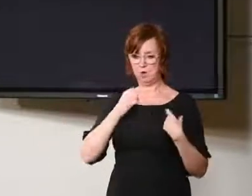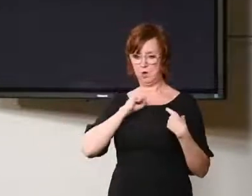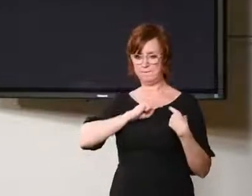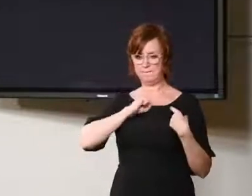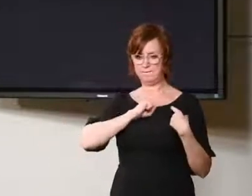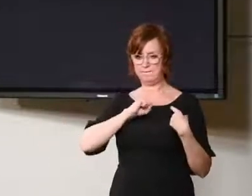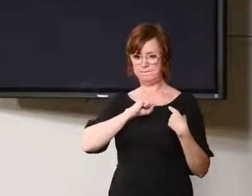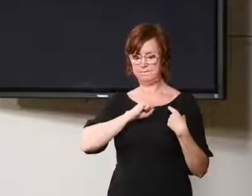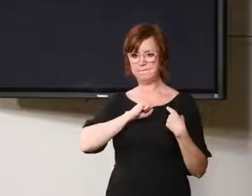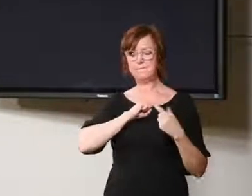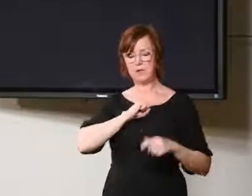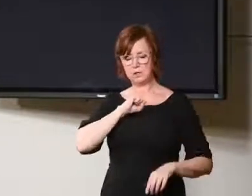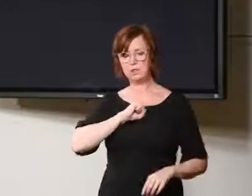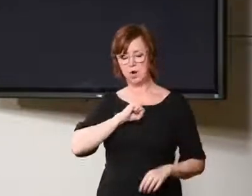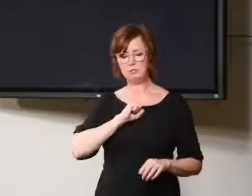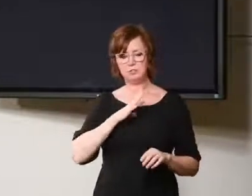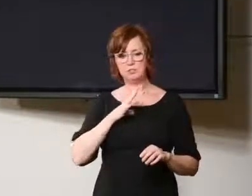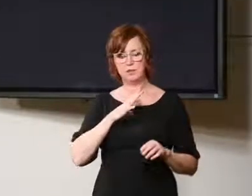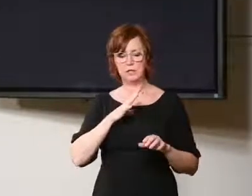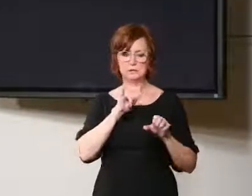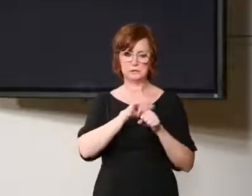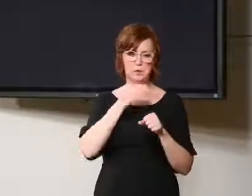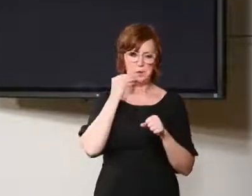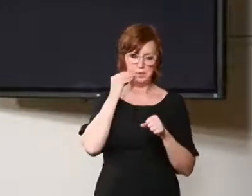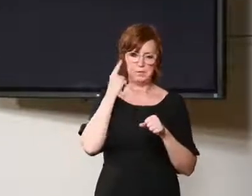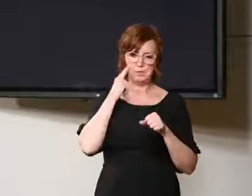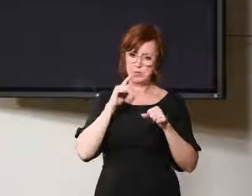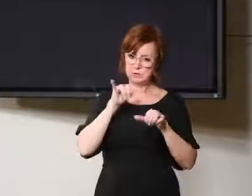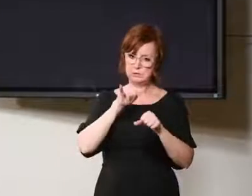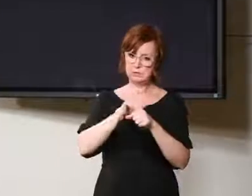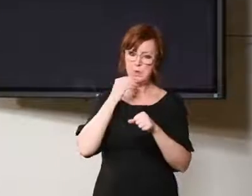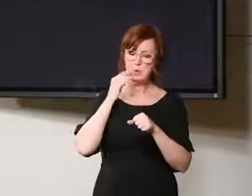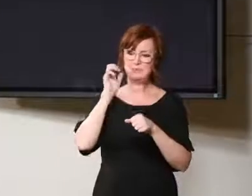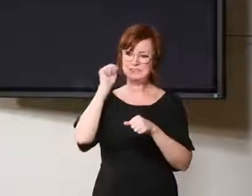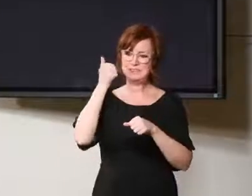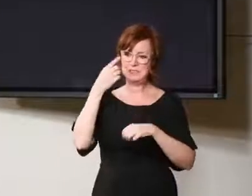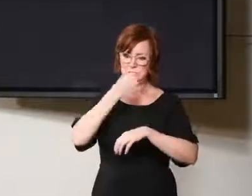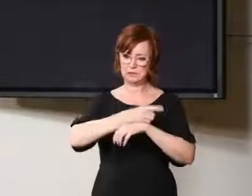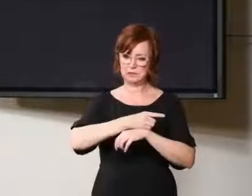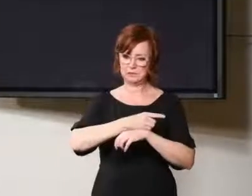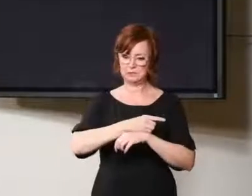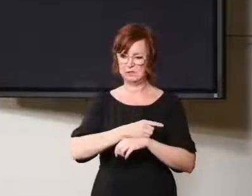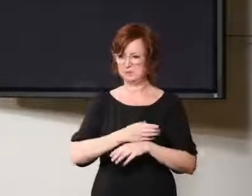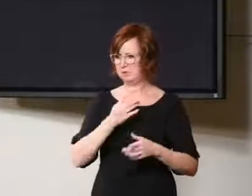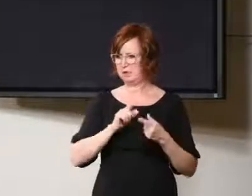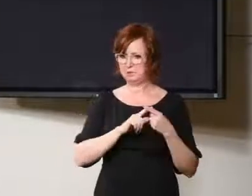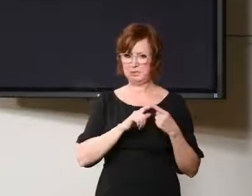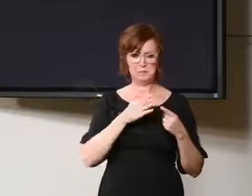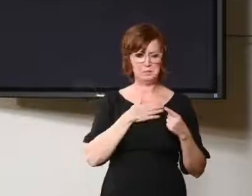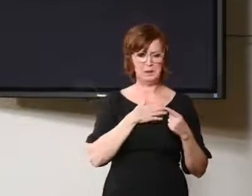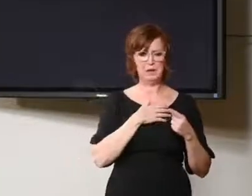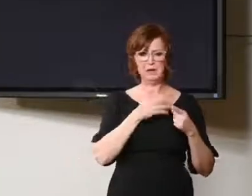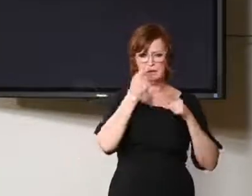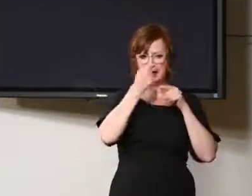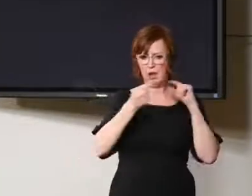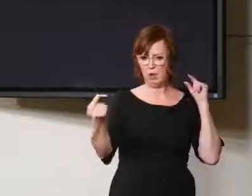up to 10 days. You don't necessarily need a test, but stay home. It could be a viral illness. It could be an allergy. It could be,